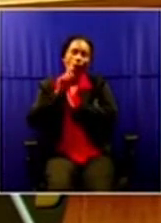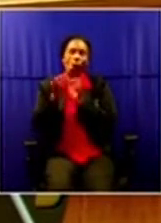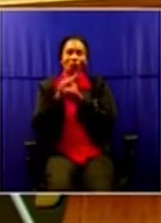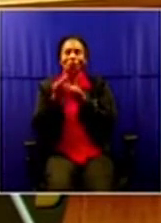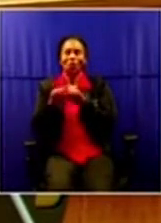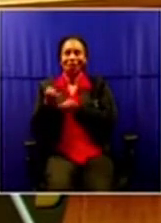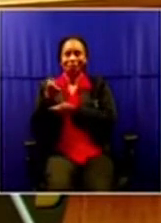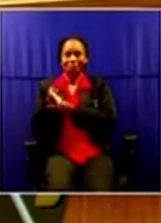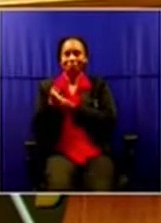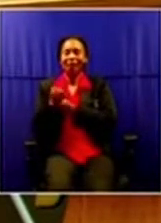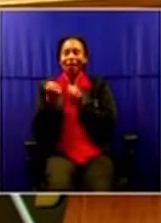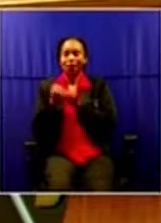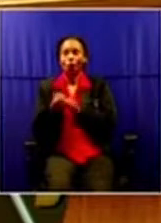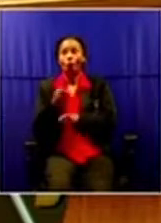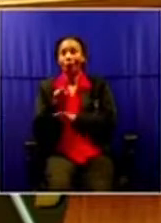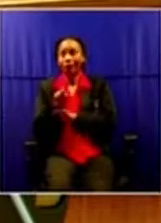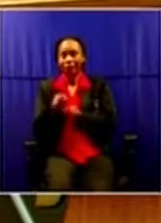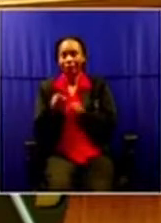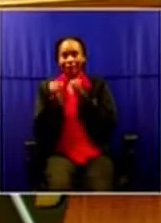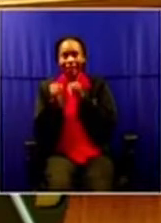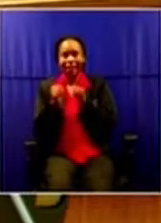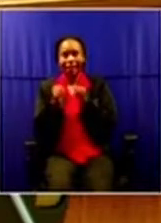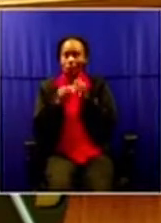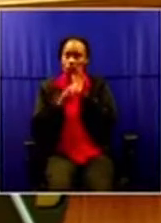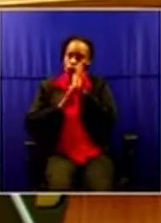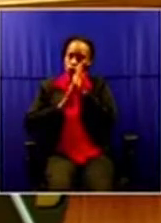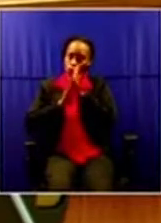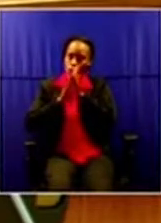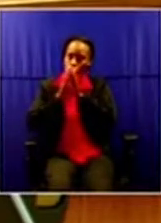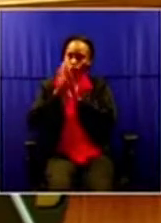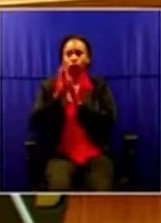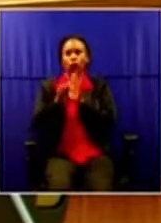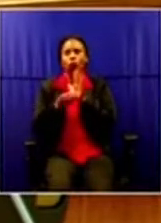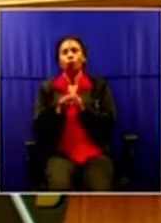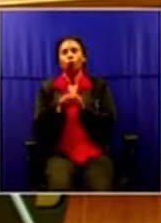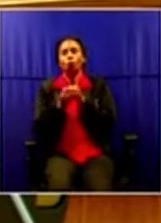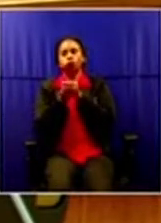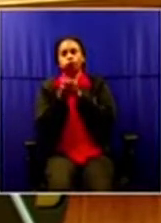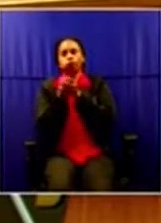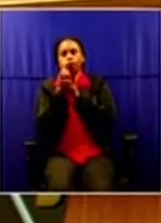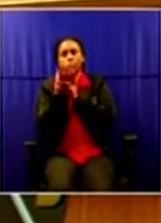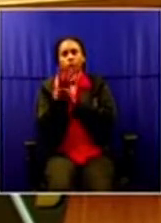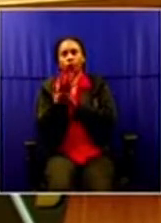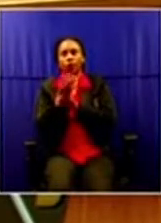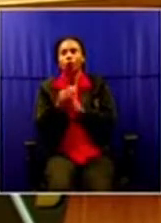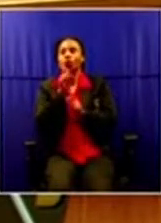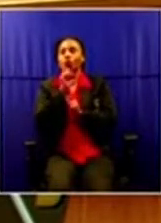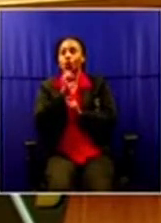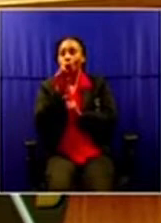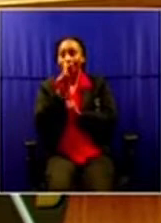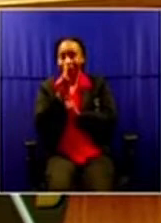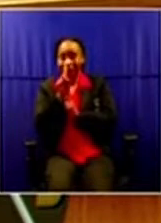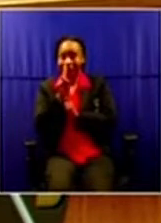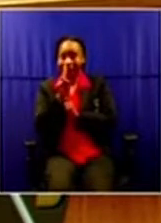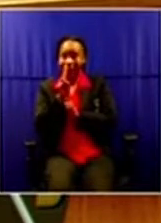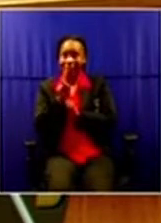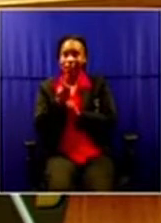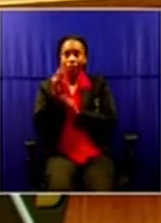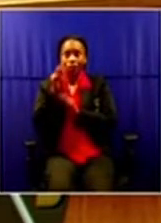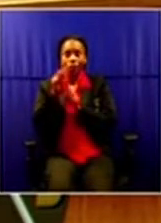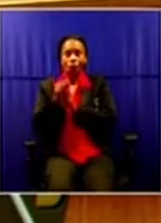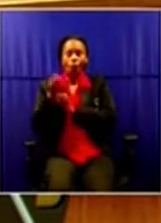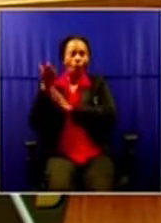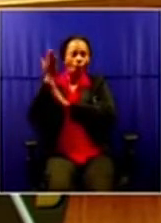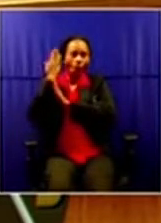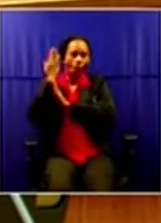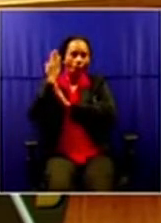and development. Now, using our indigenous knowledge to produce things like